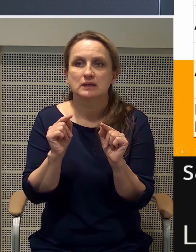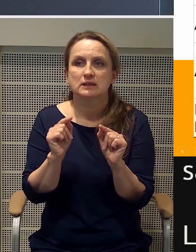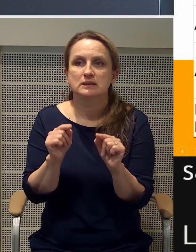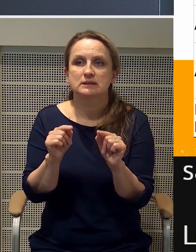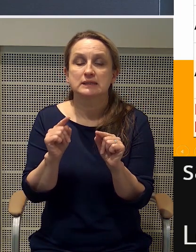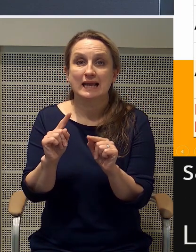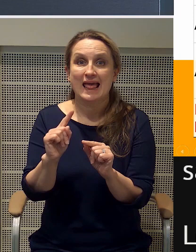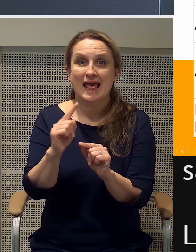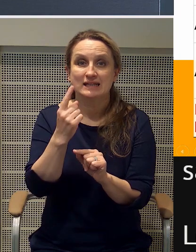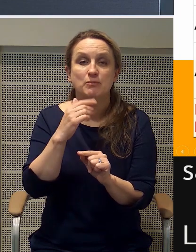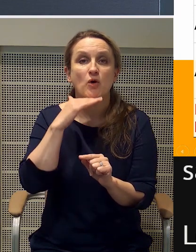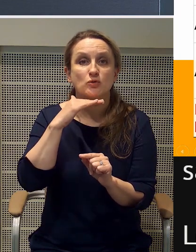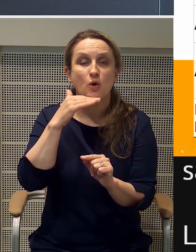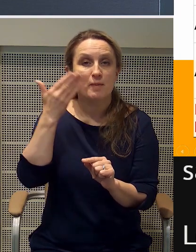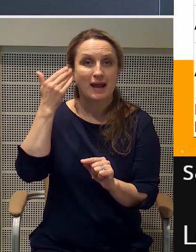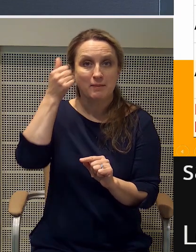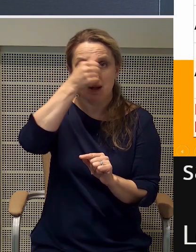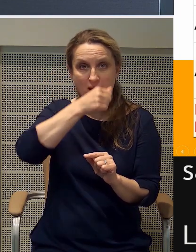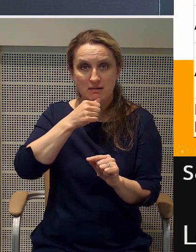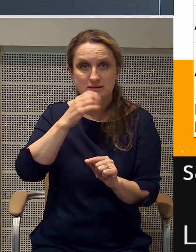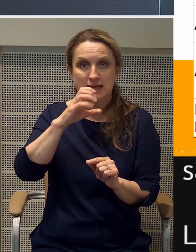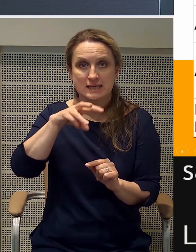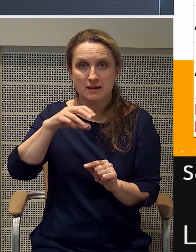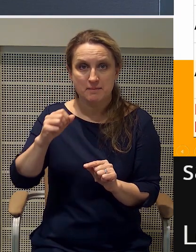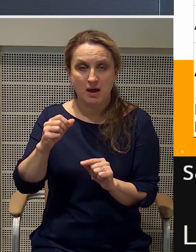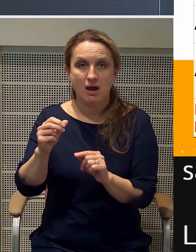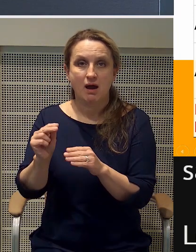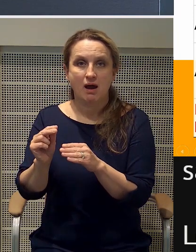of where do the criteria come from.